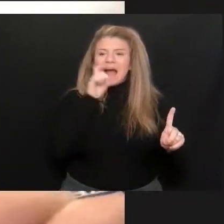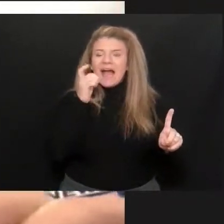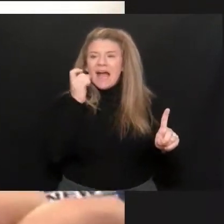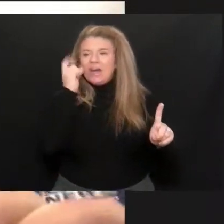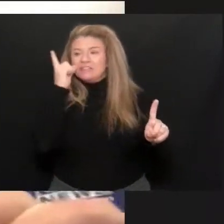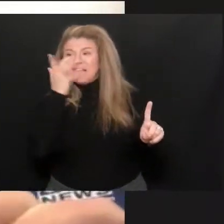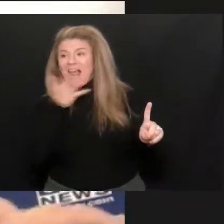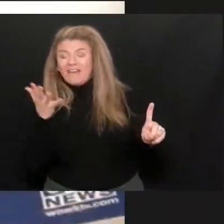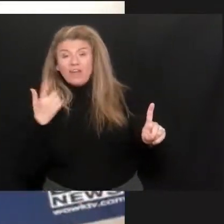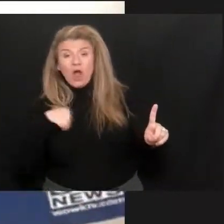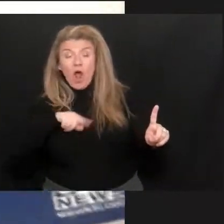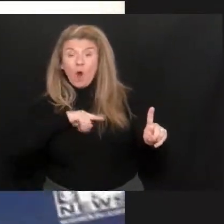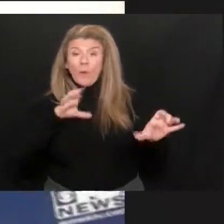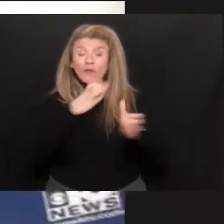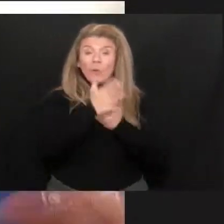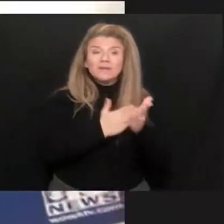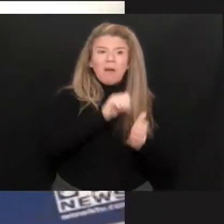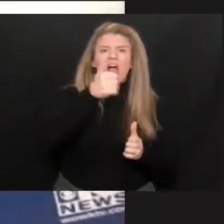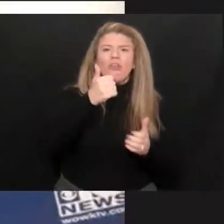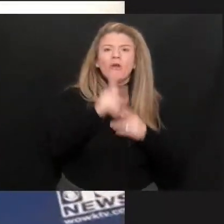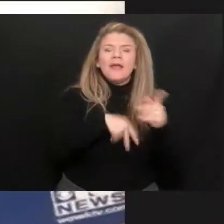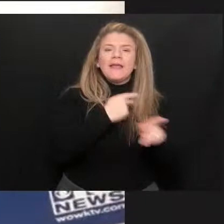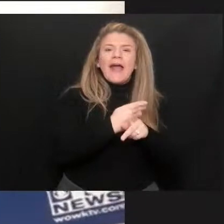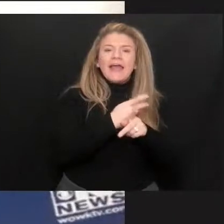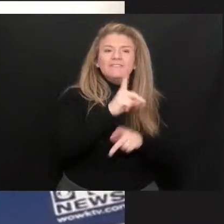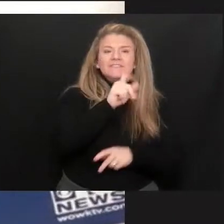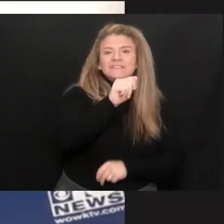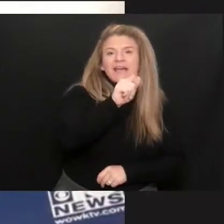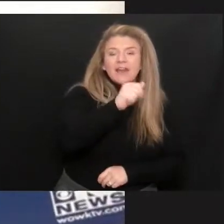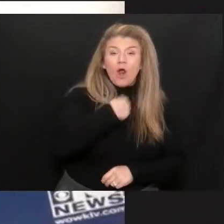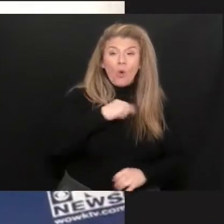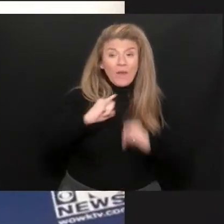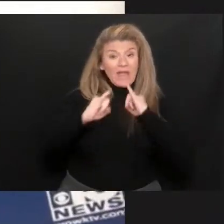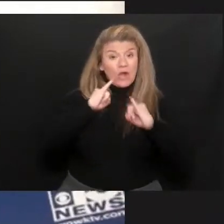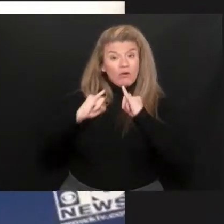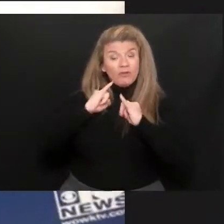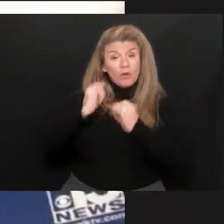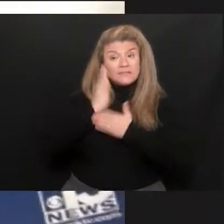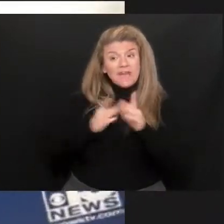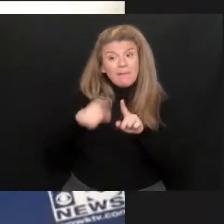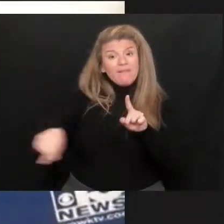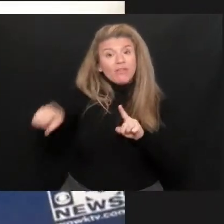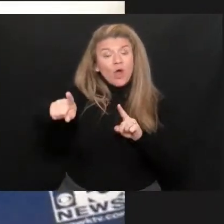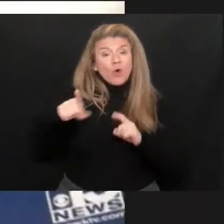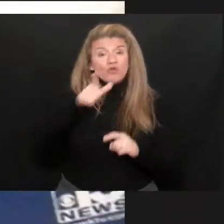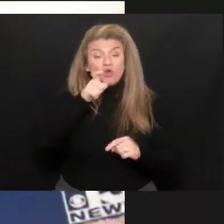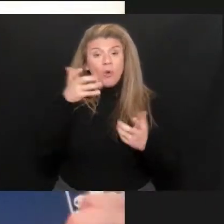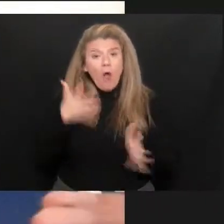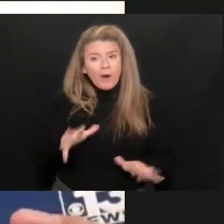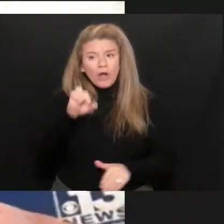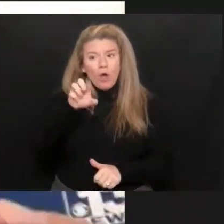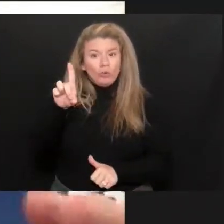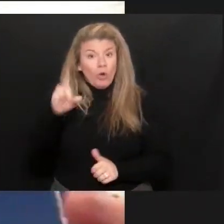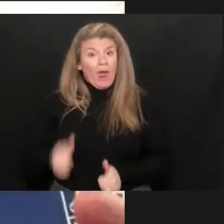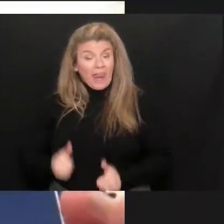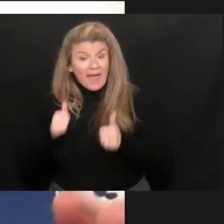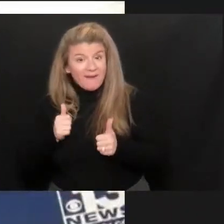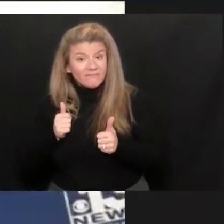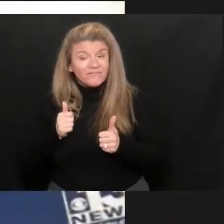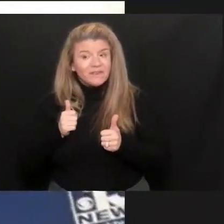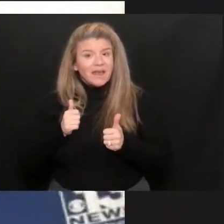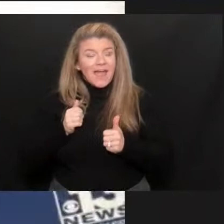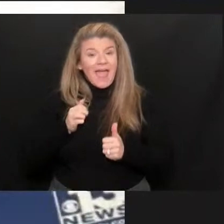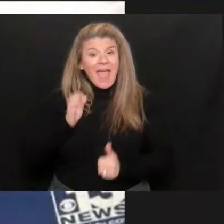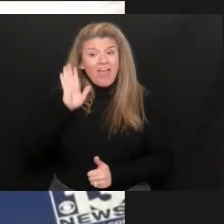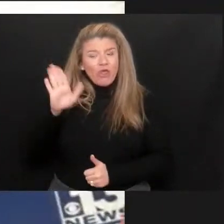some qualitative data in terms of interviewing some of the people that have overdosed and drilling down and finding out, was it stress from